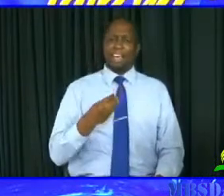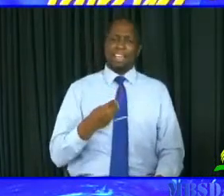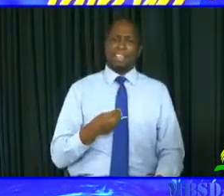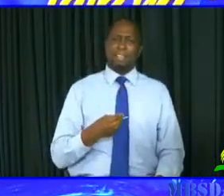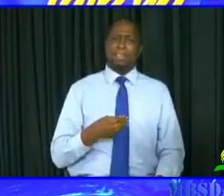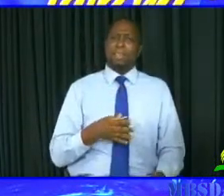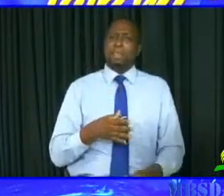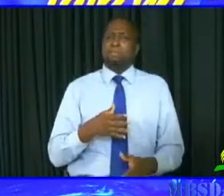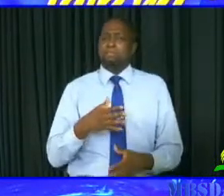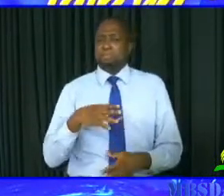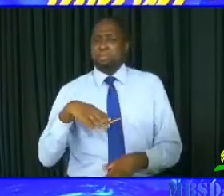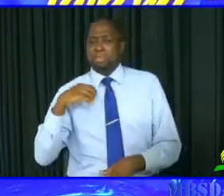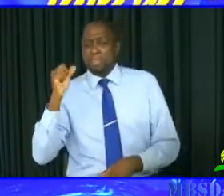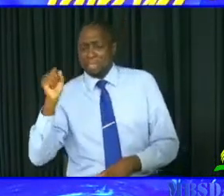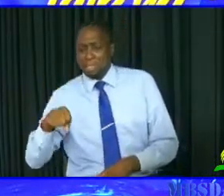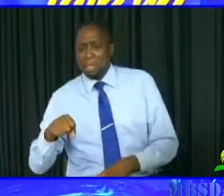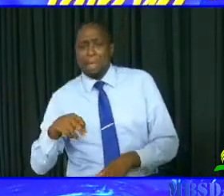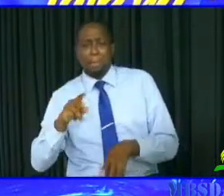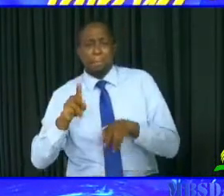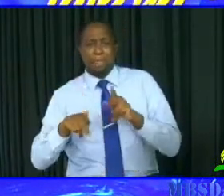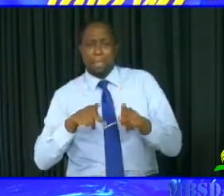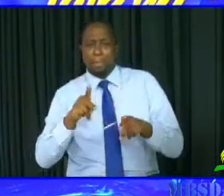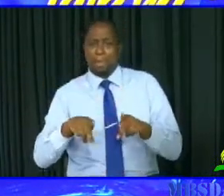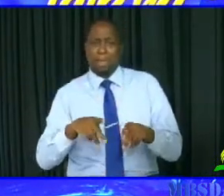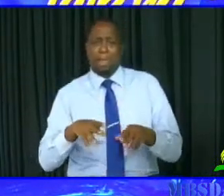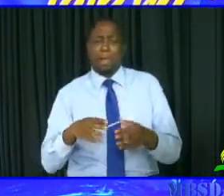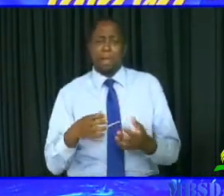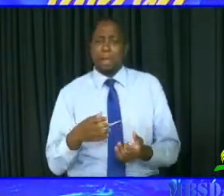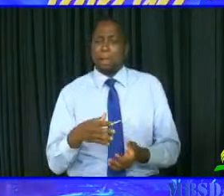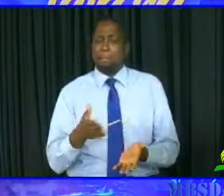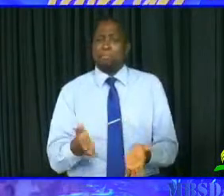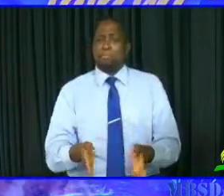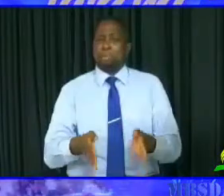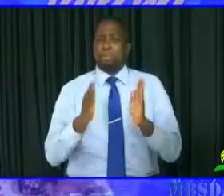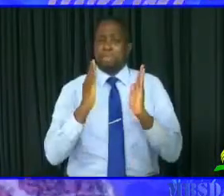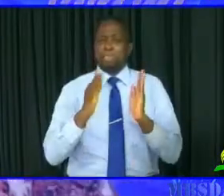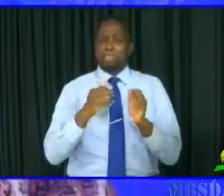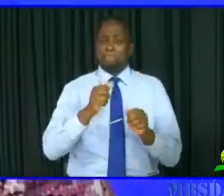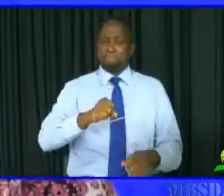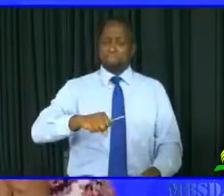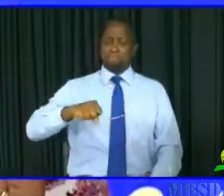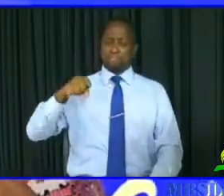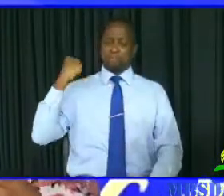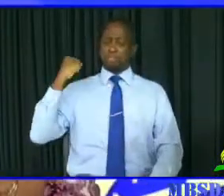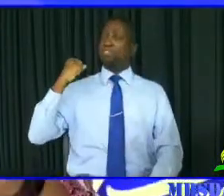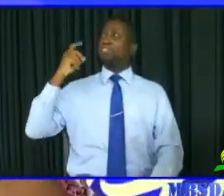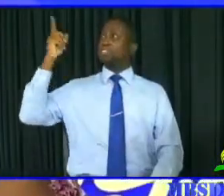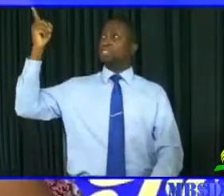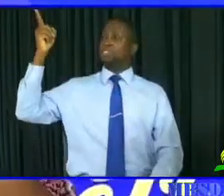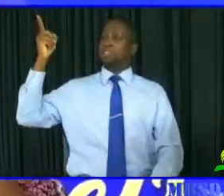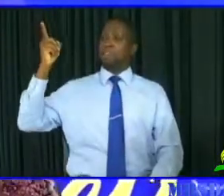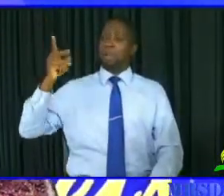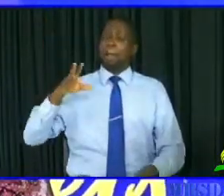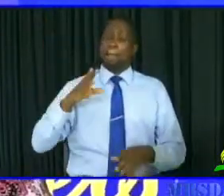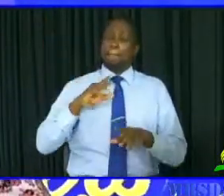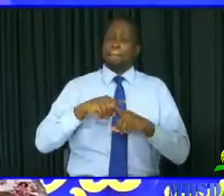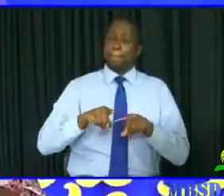and though all men should forsake Thee, by